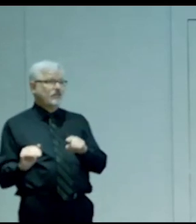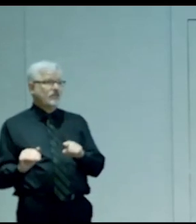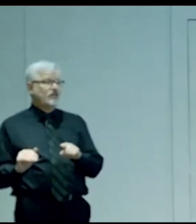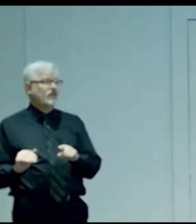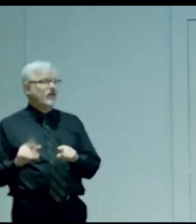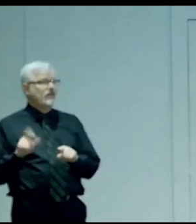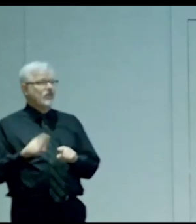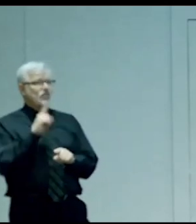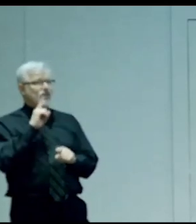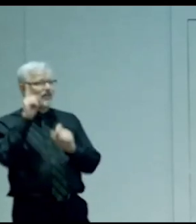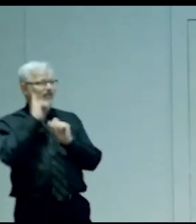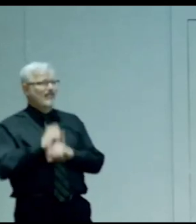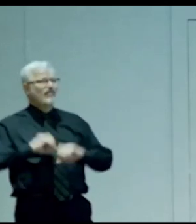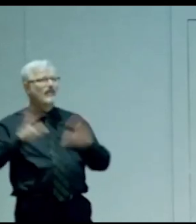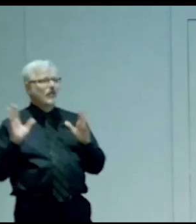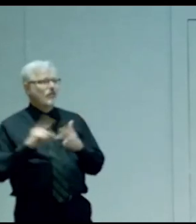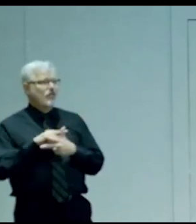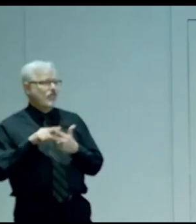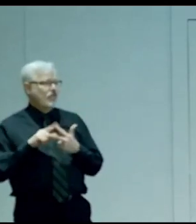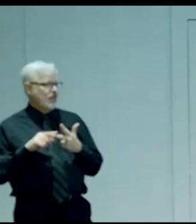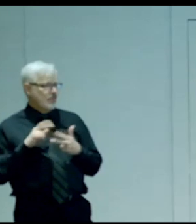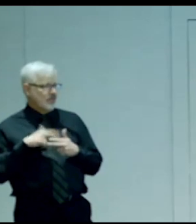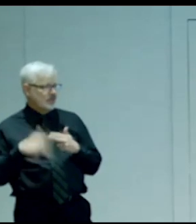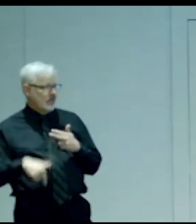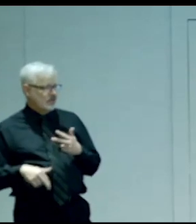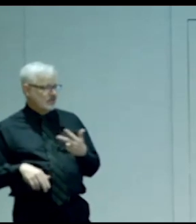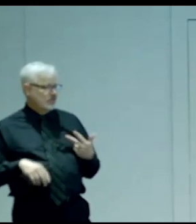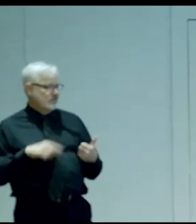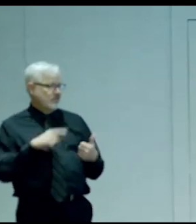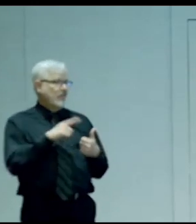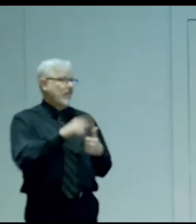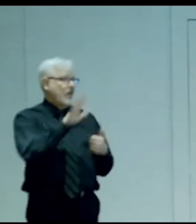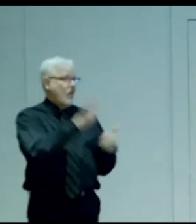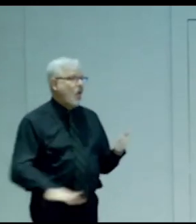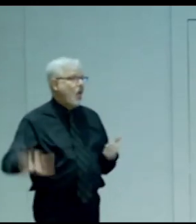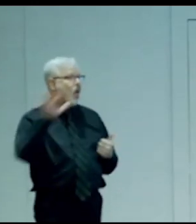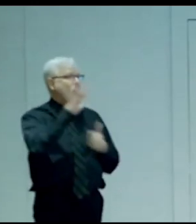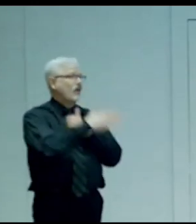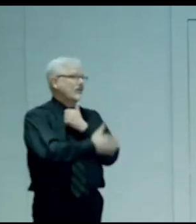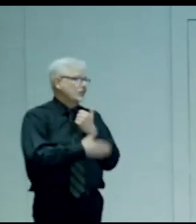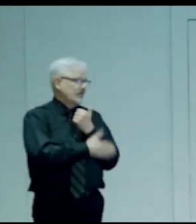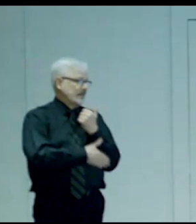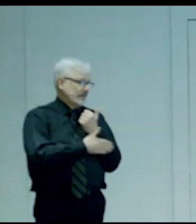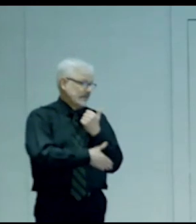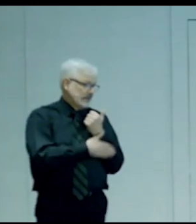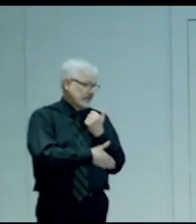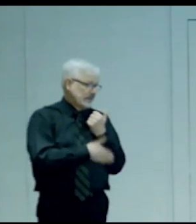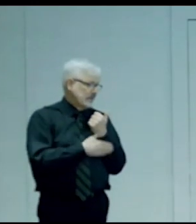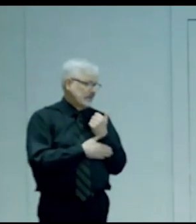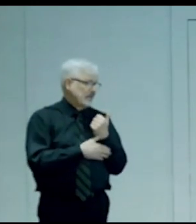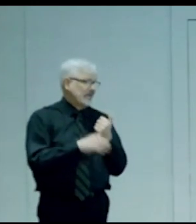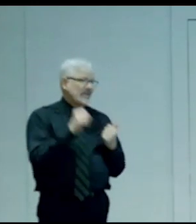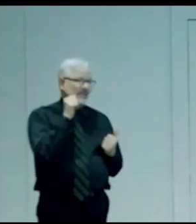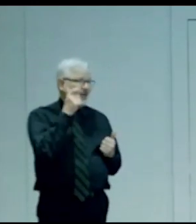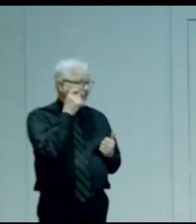really think, you have three different results. If you do it across the country as a whole, as a comparison, race